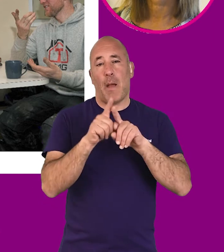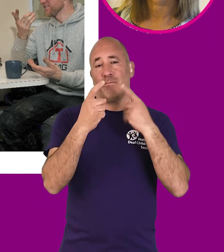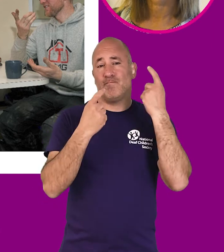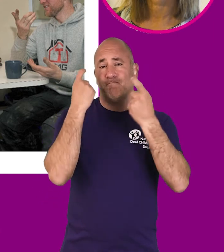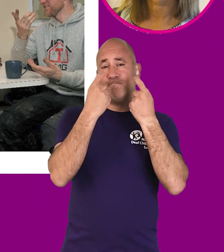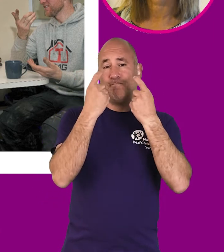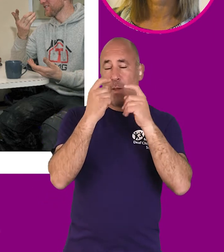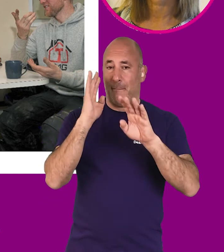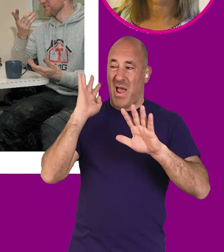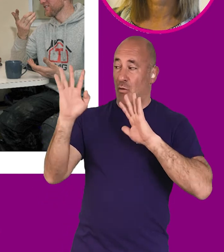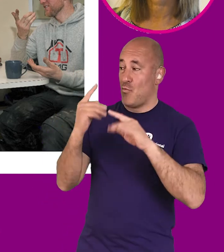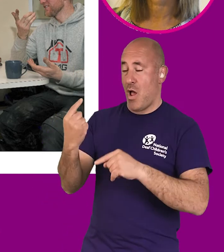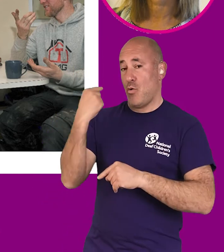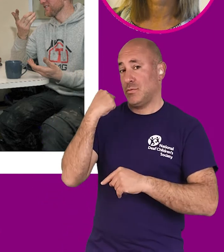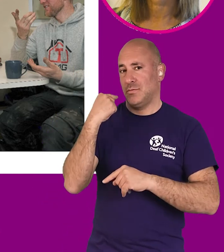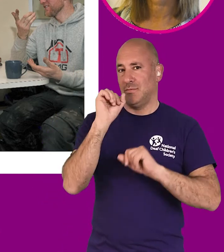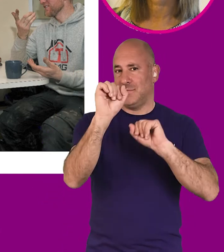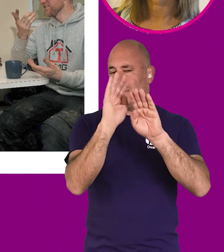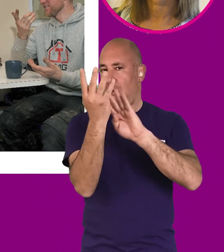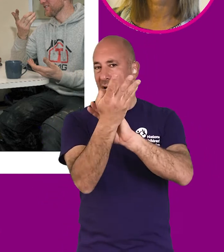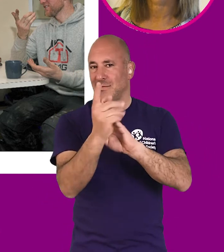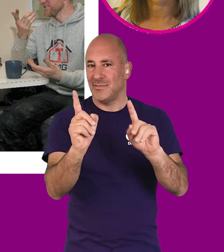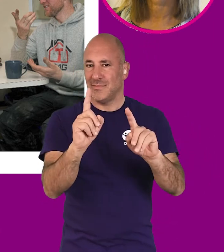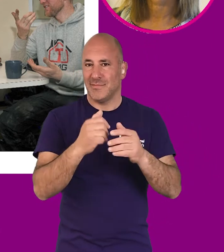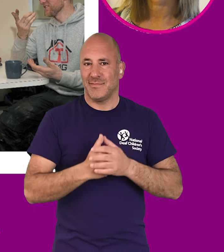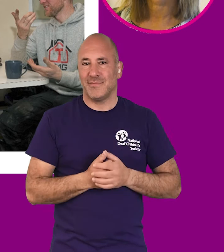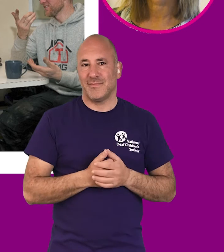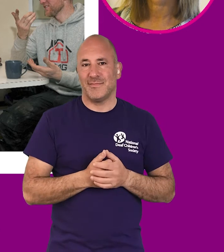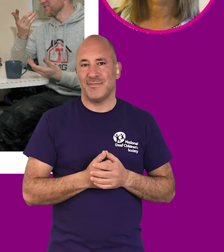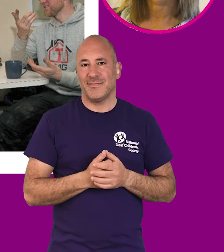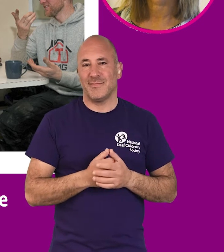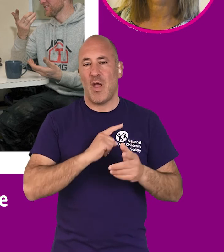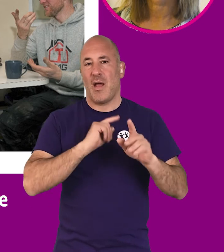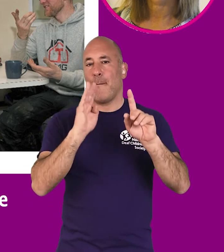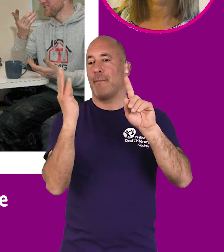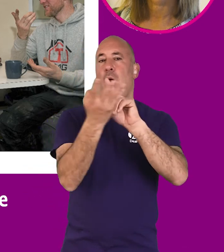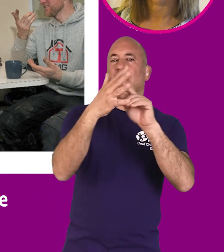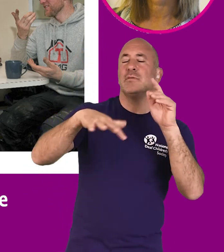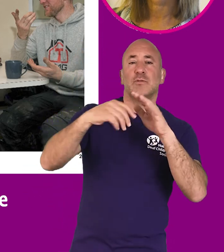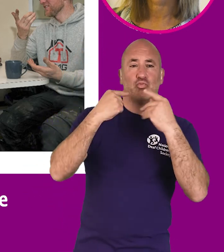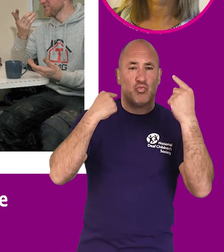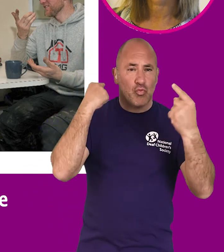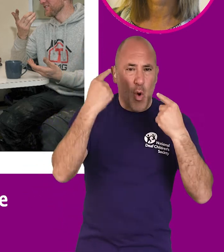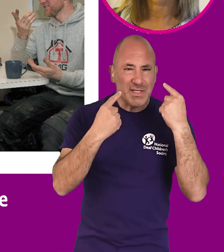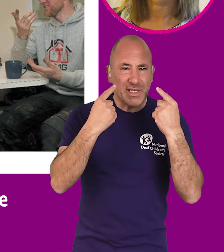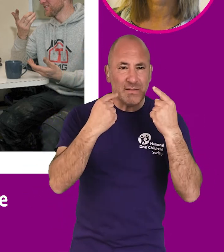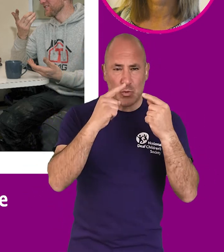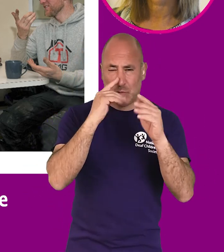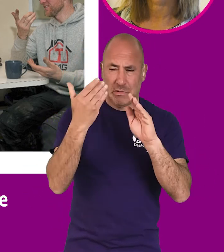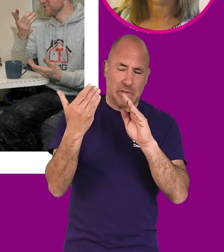It's just also worth thinking about what is going on in your background, whether there is any background